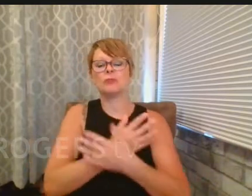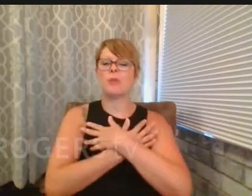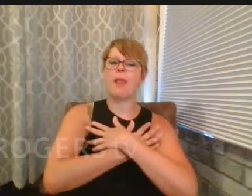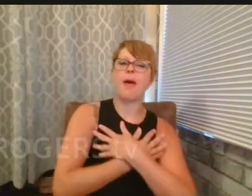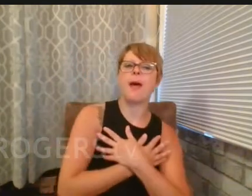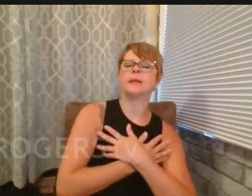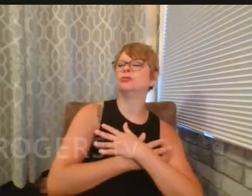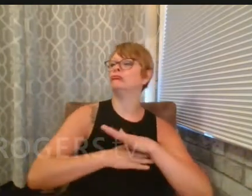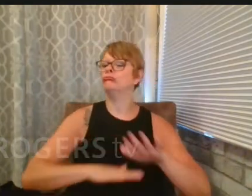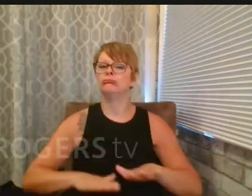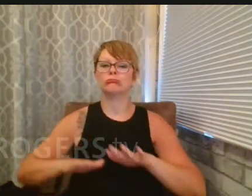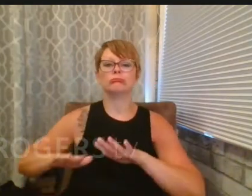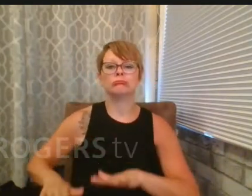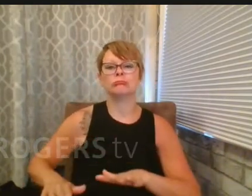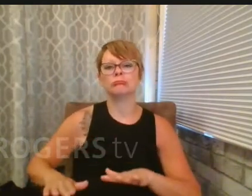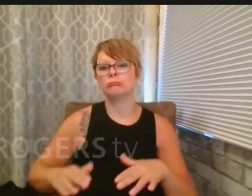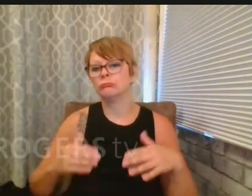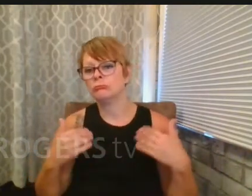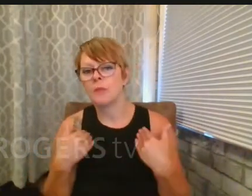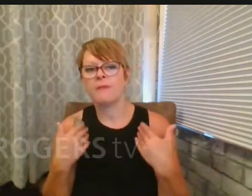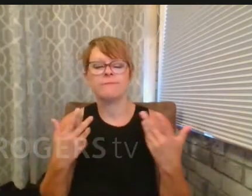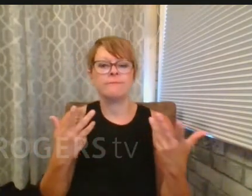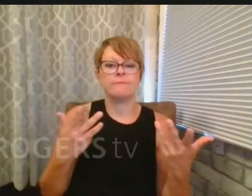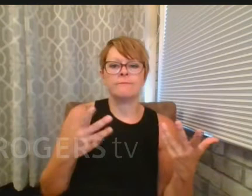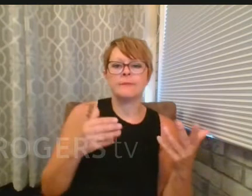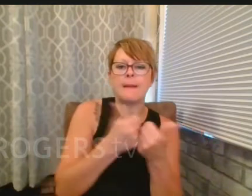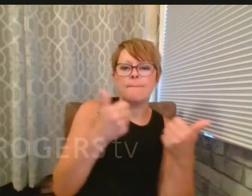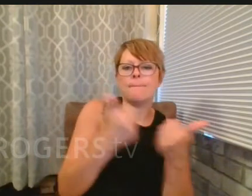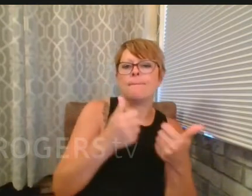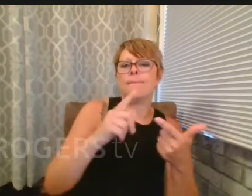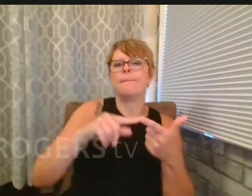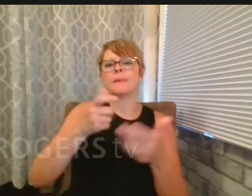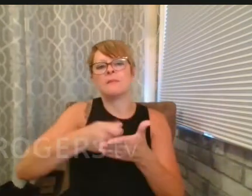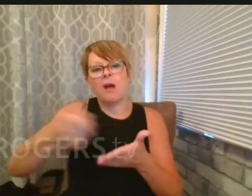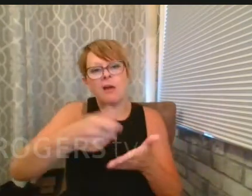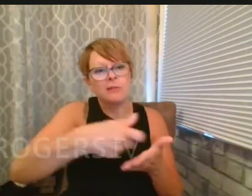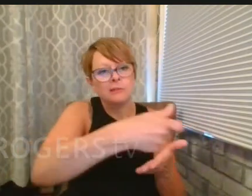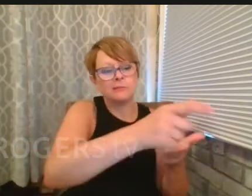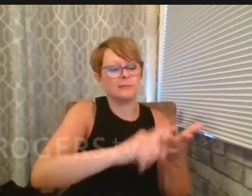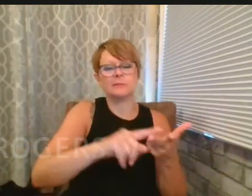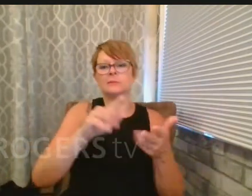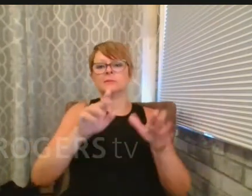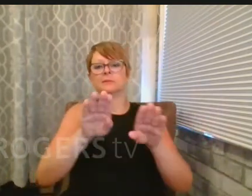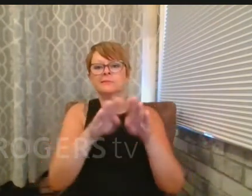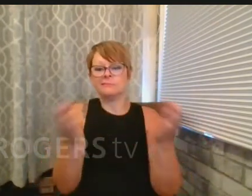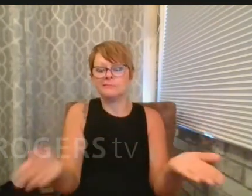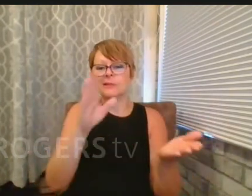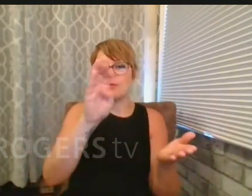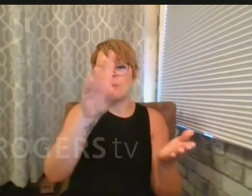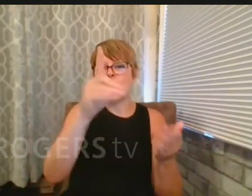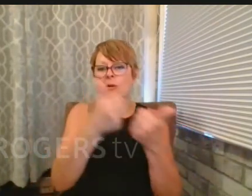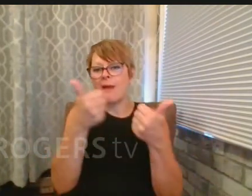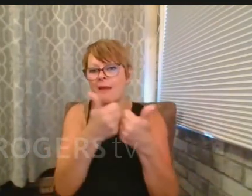We have a sofa, we have games, cards, board games, or whatnot. So people can come in and